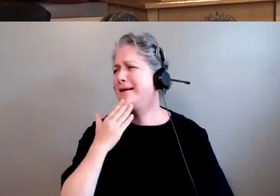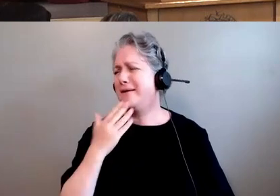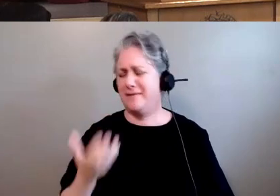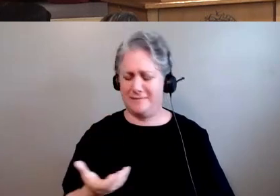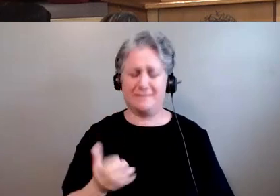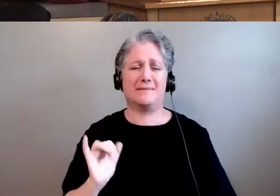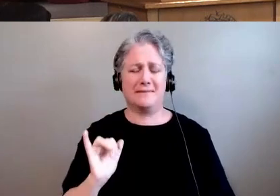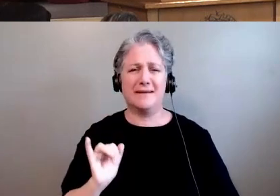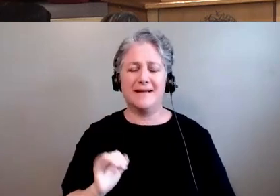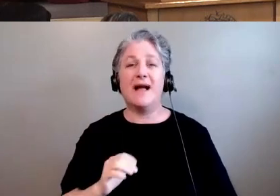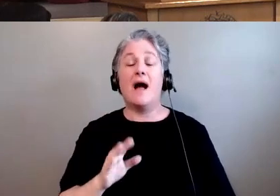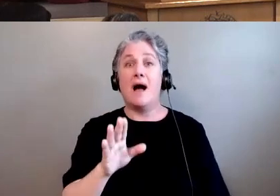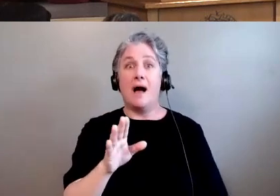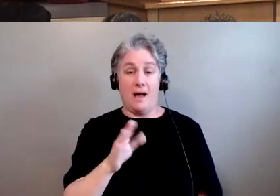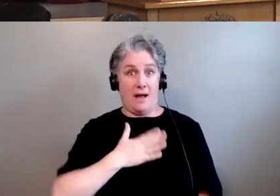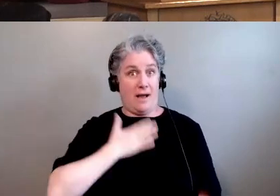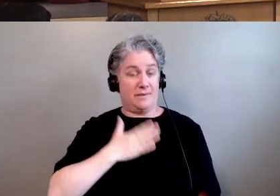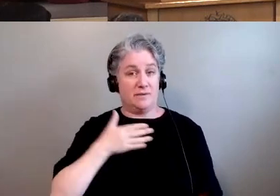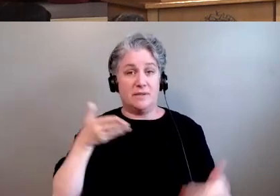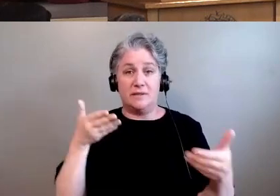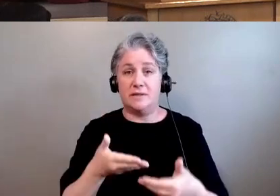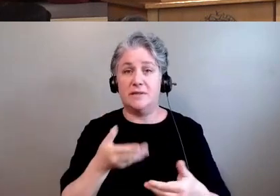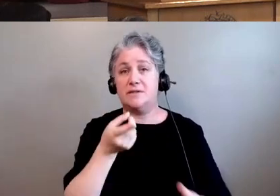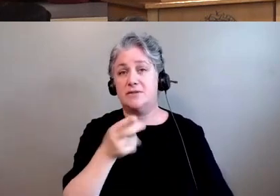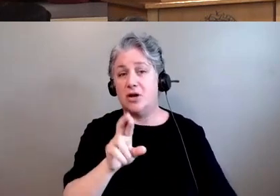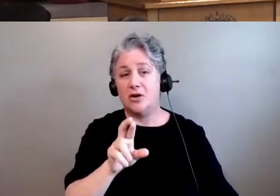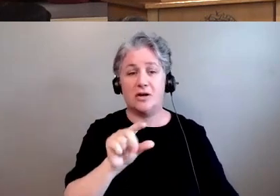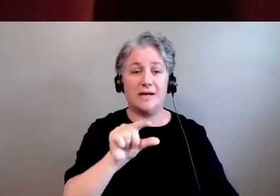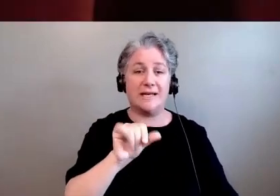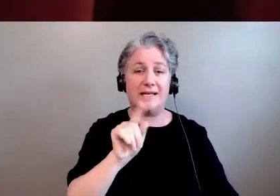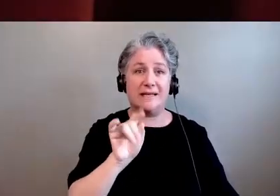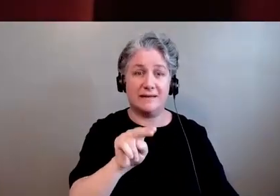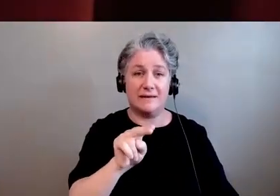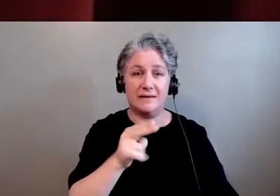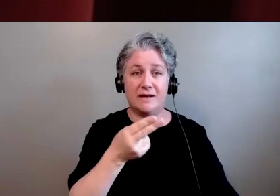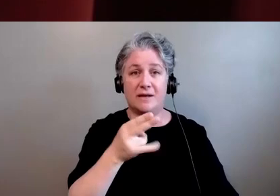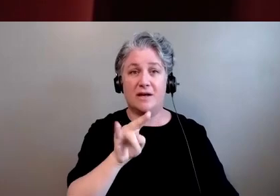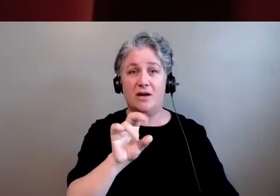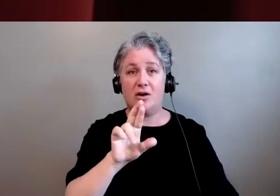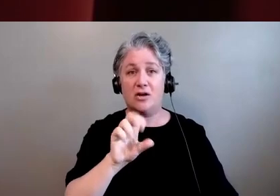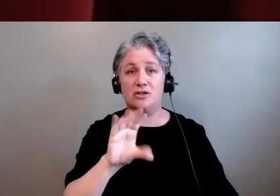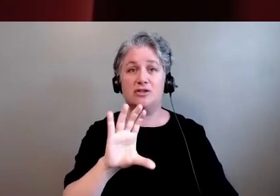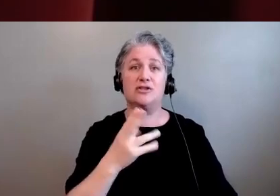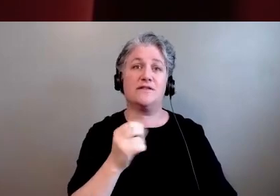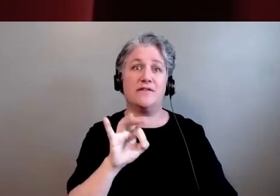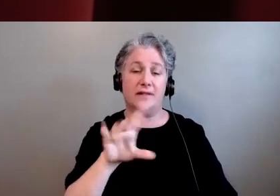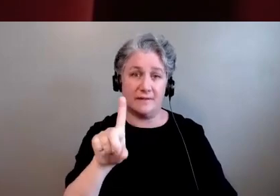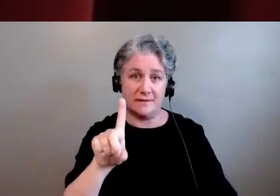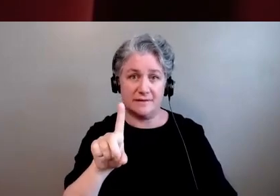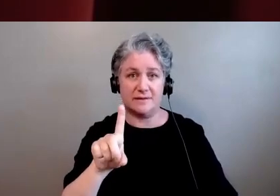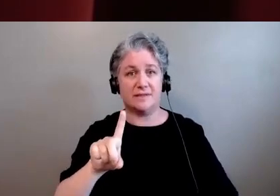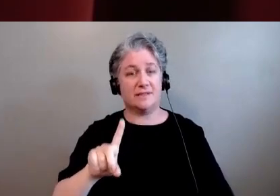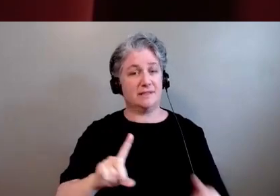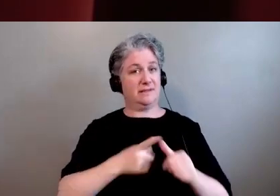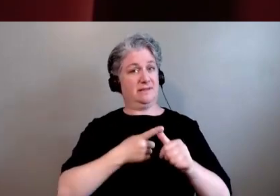Thank you. My pleasure to introduce Dr. Gideon Hirschfield, who holds the inaugural Lily